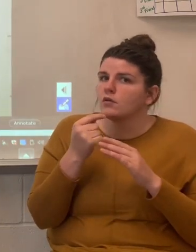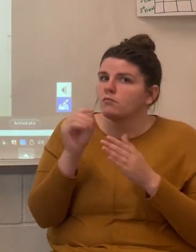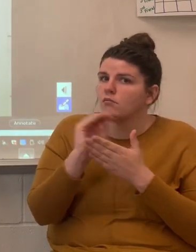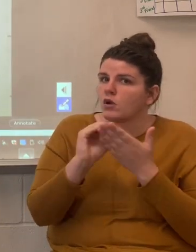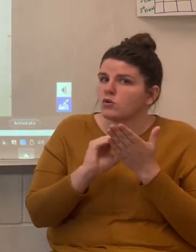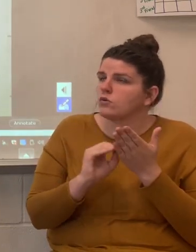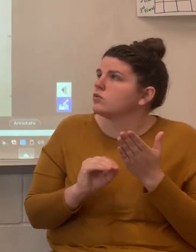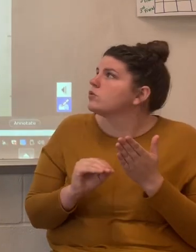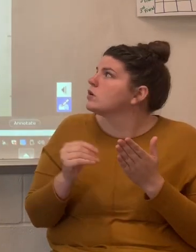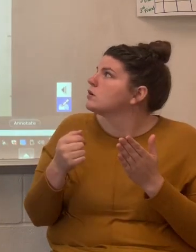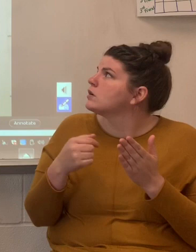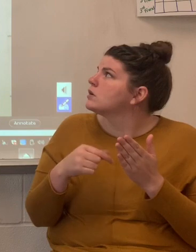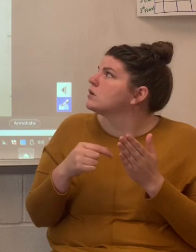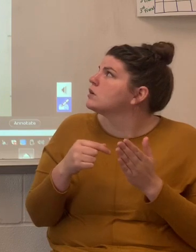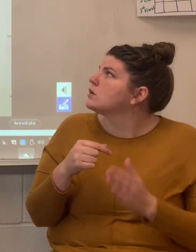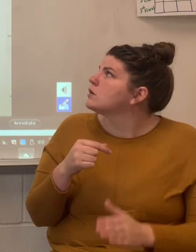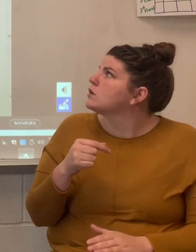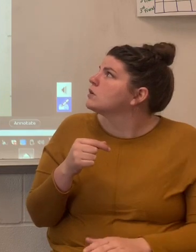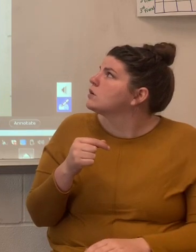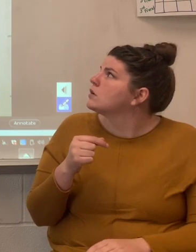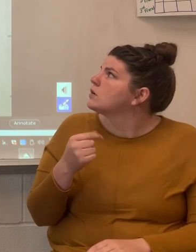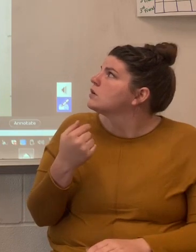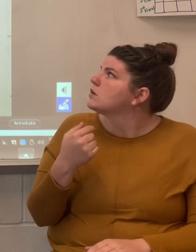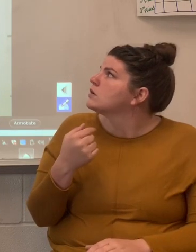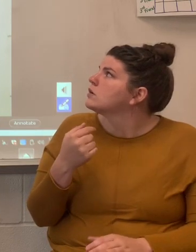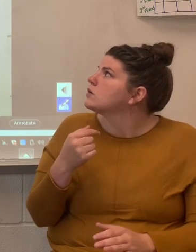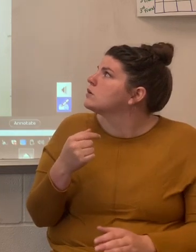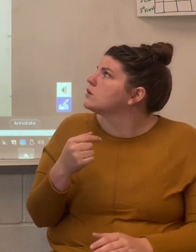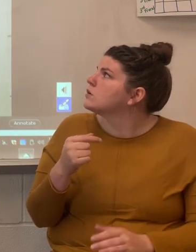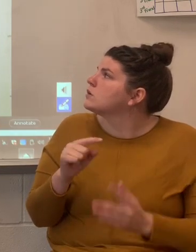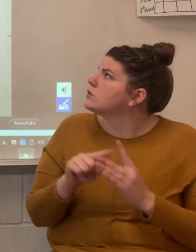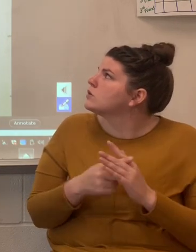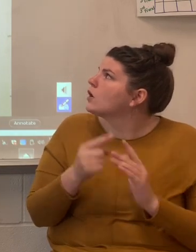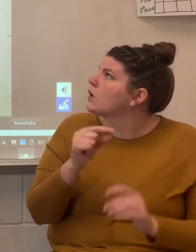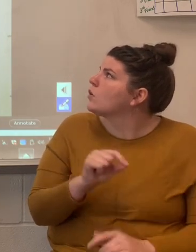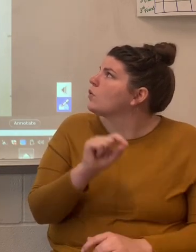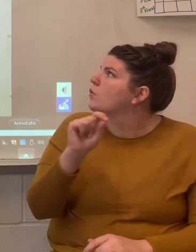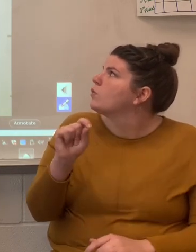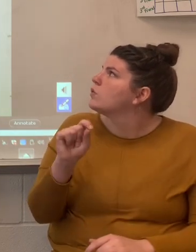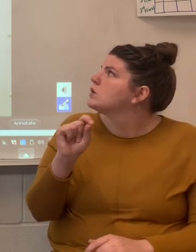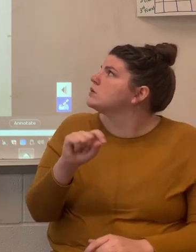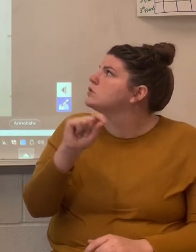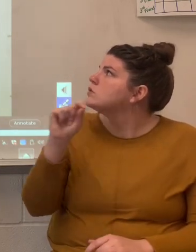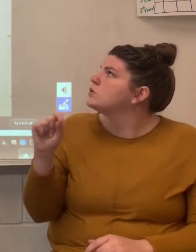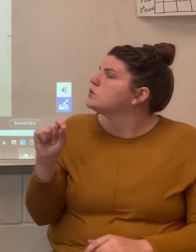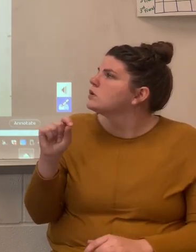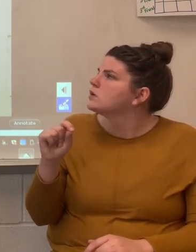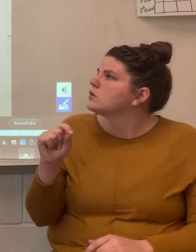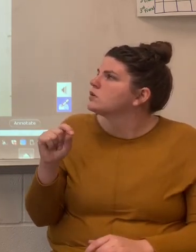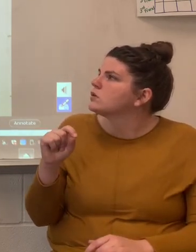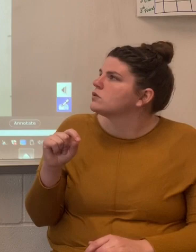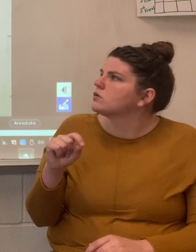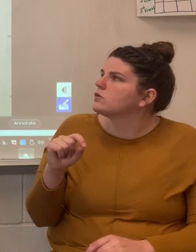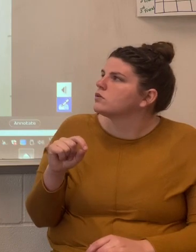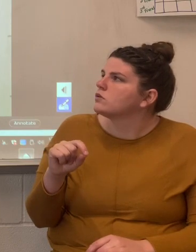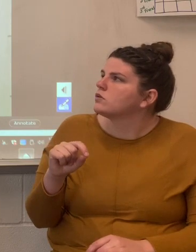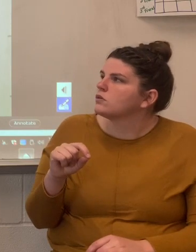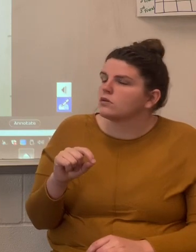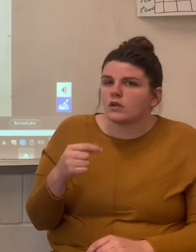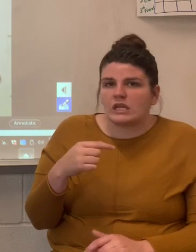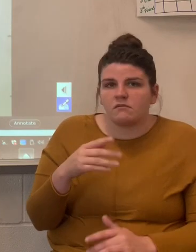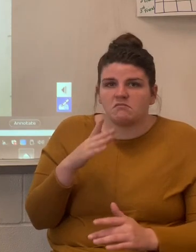and I go 1, 2, okay? And right here, I end at 7